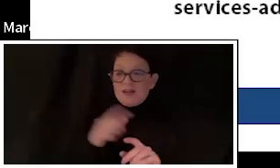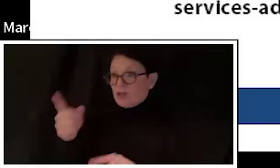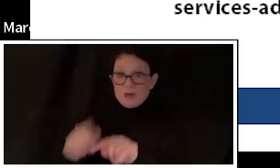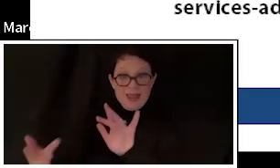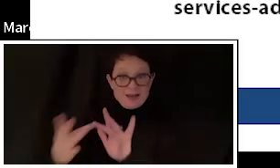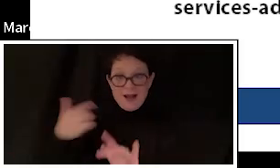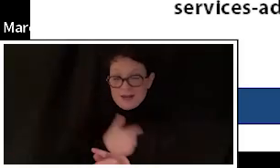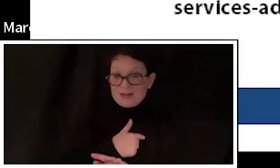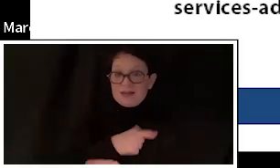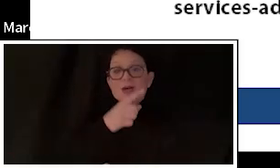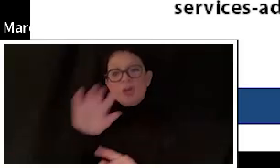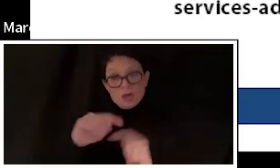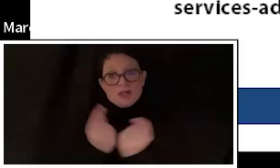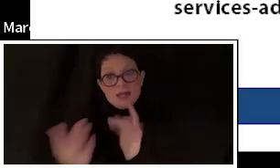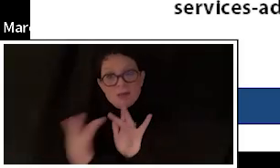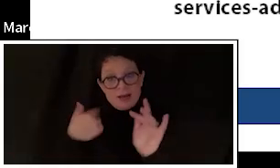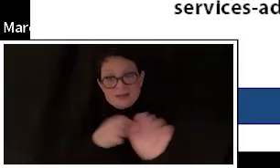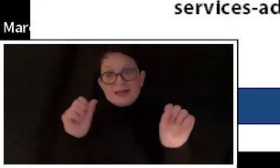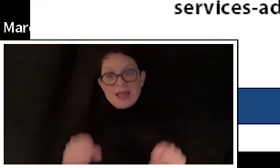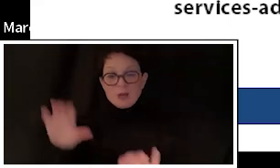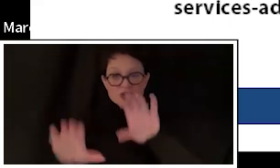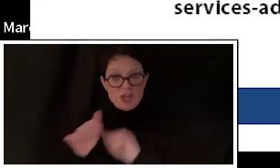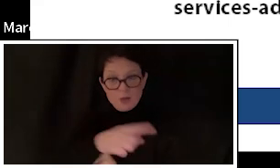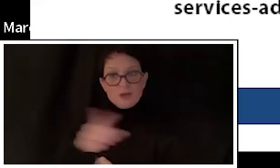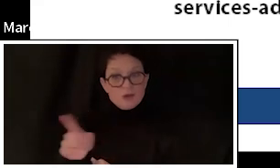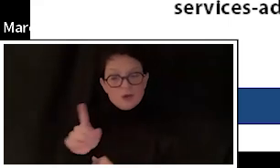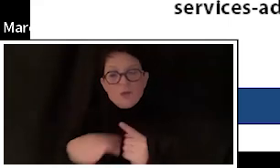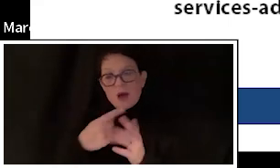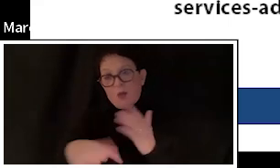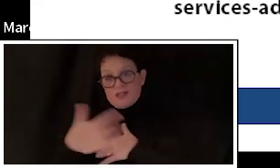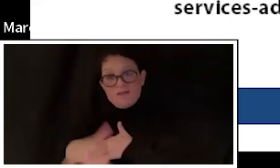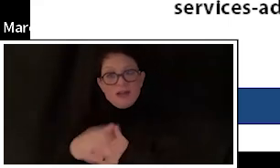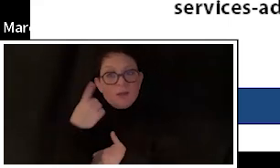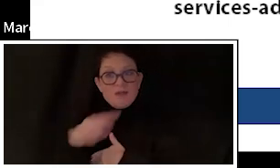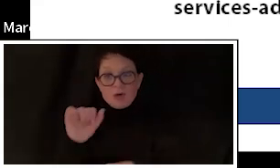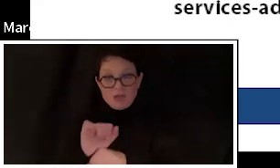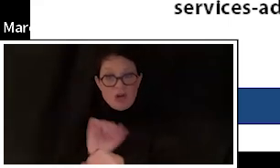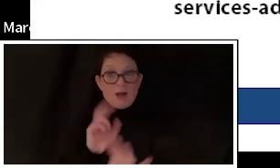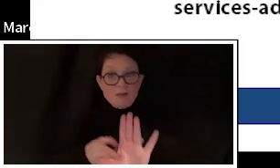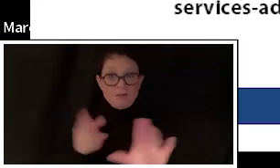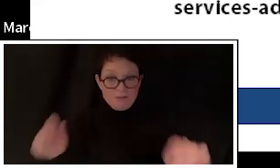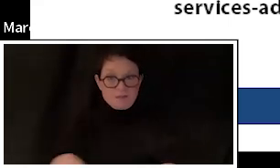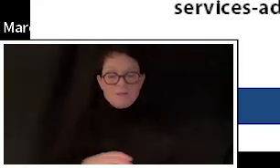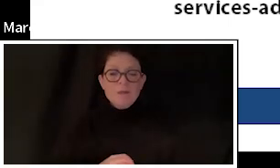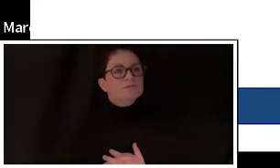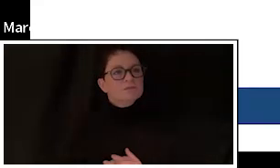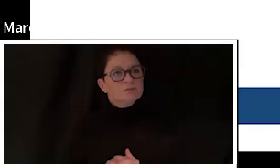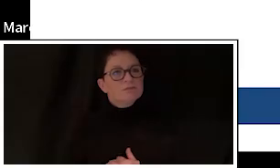able to, and we can, talk with you about what's available for employment.